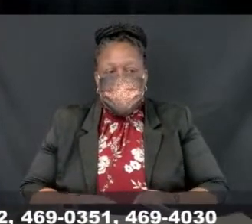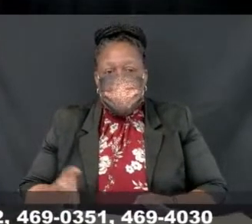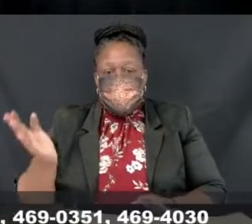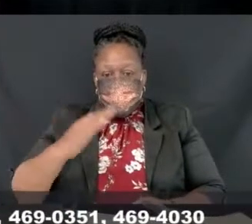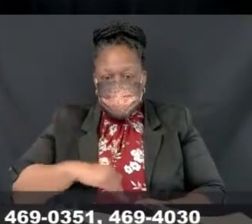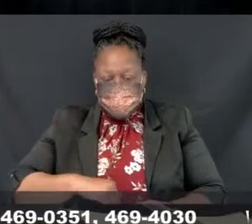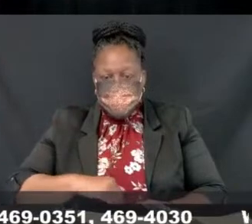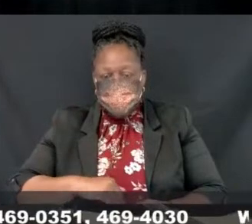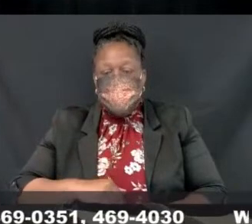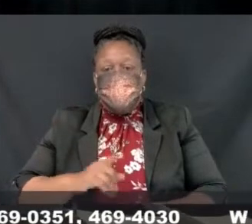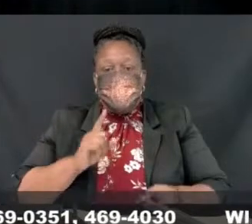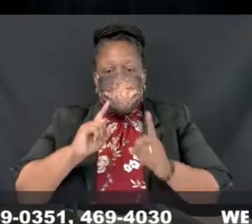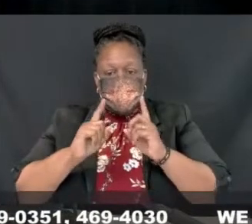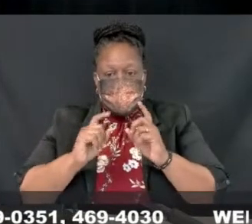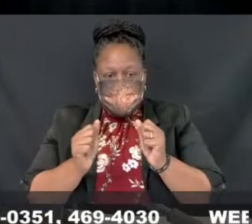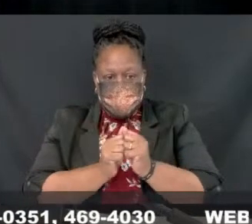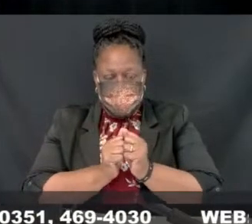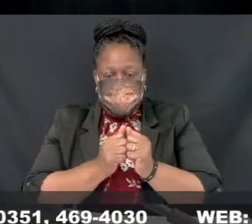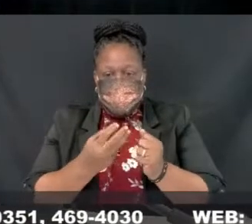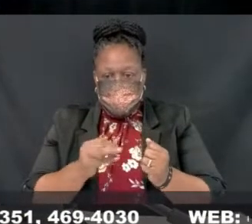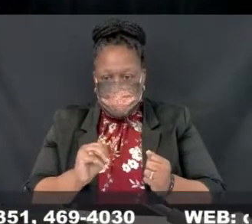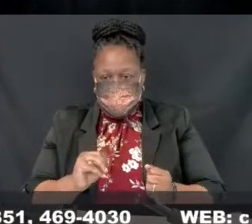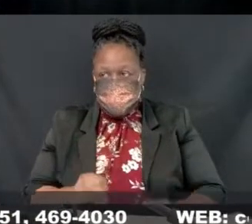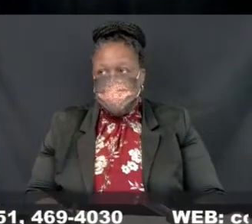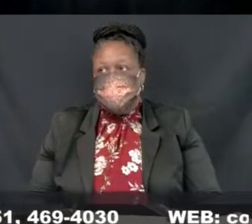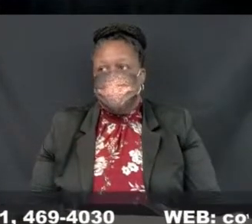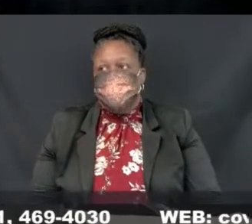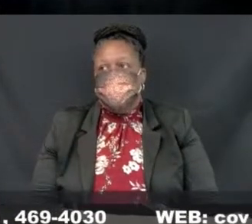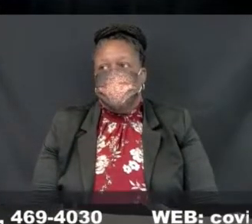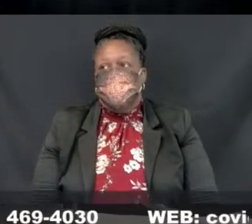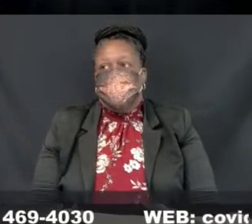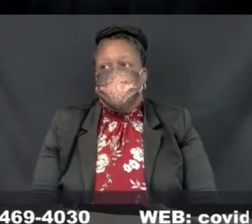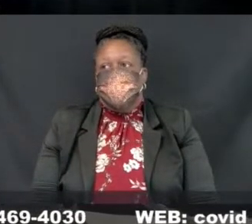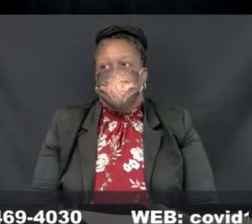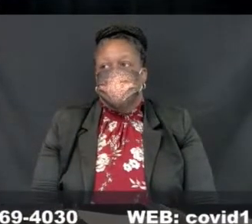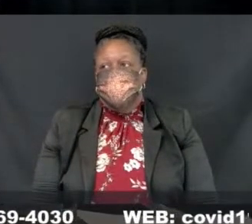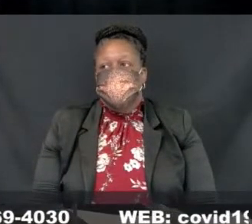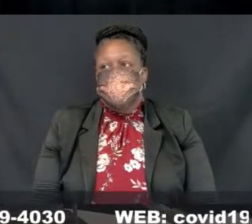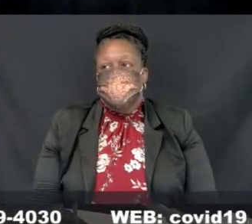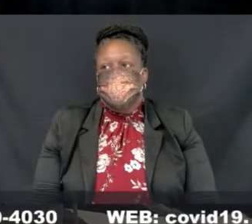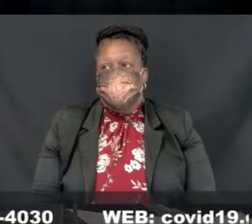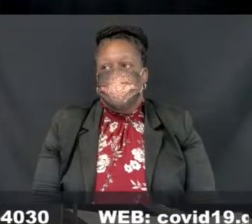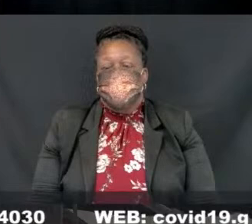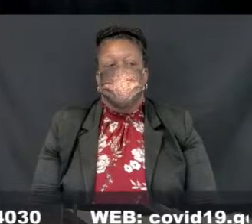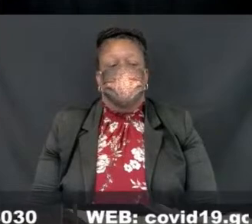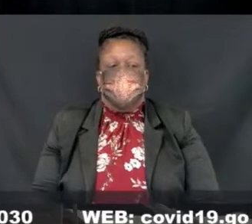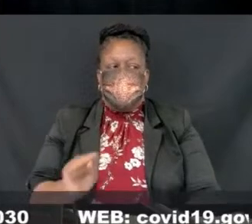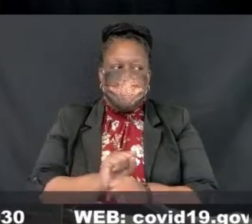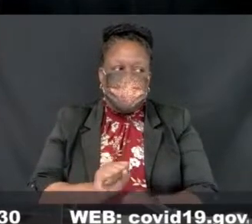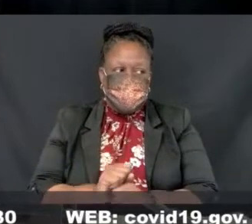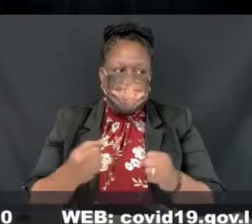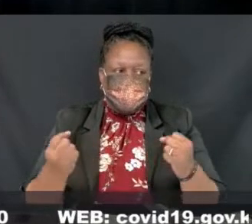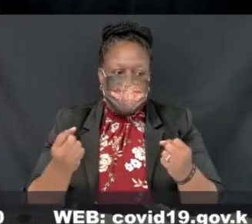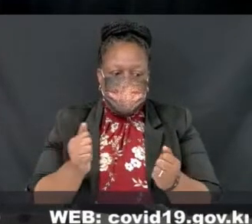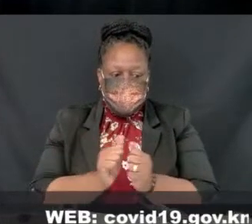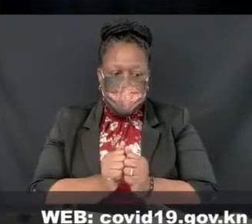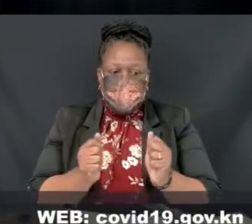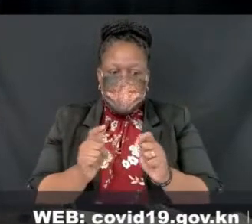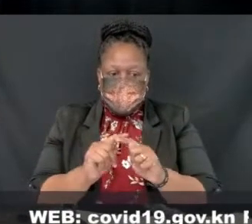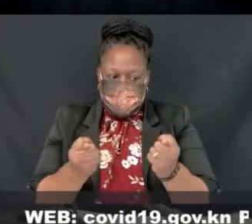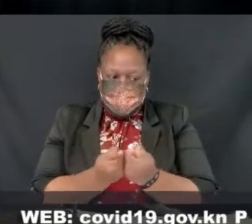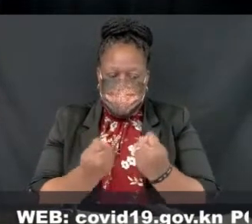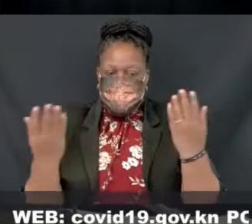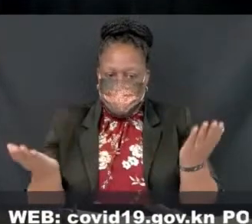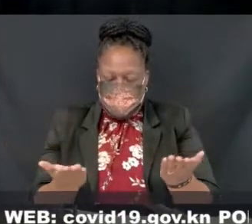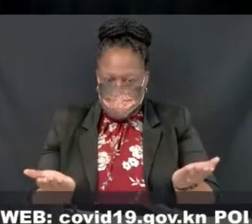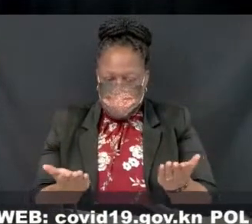Additionally, our department continues to work closely with the NEOC task force, COVID-19 task